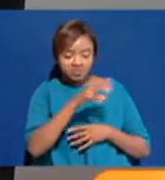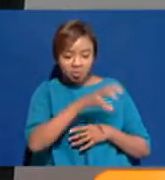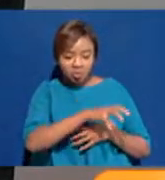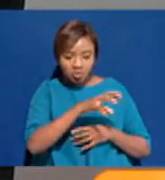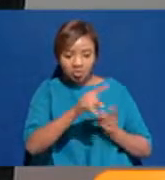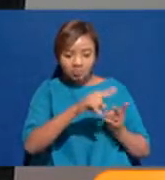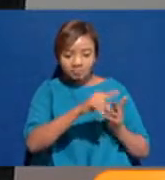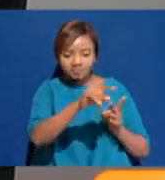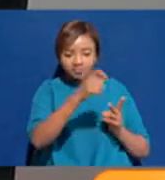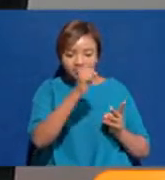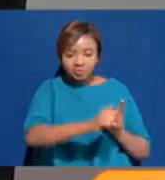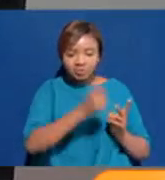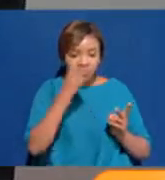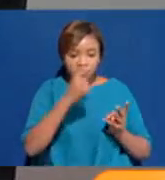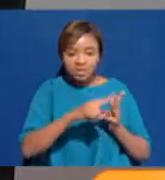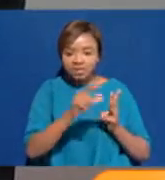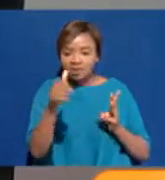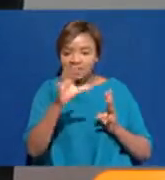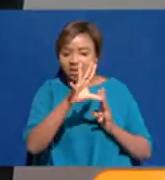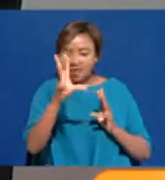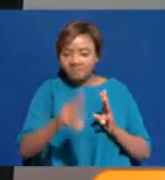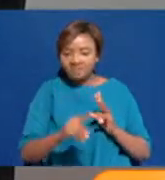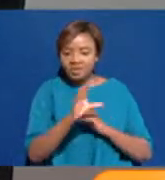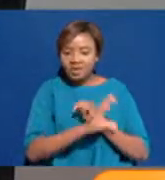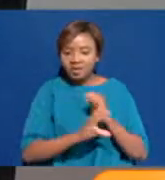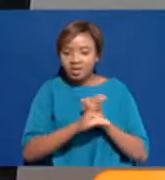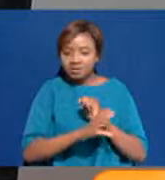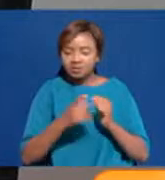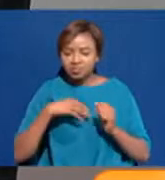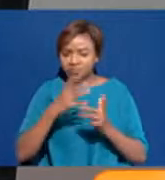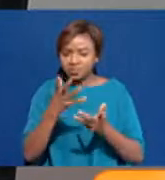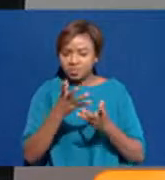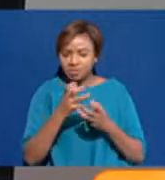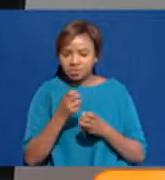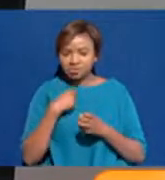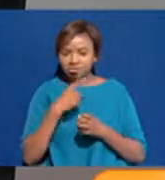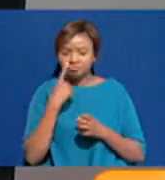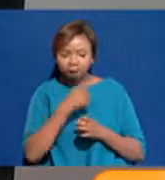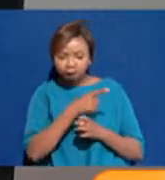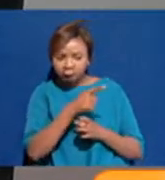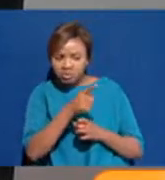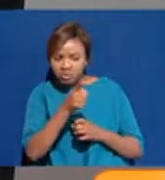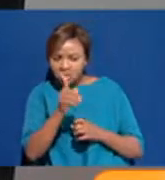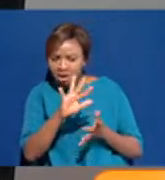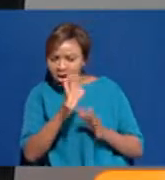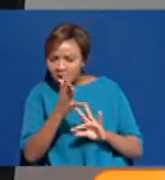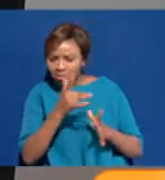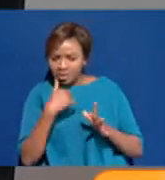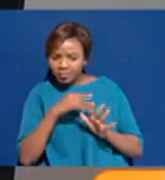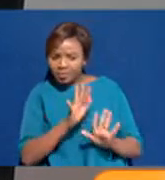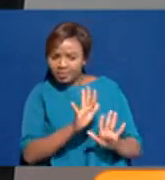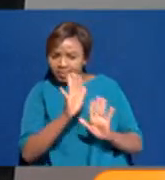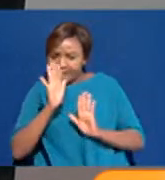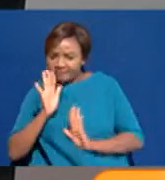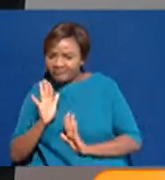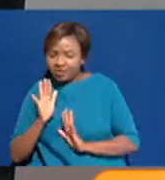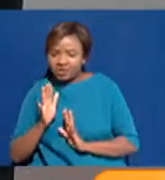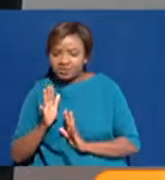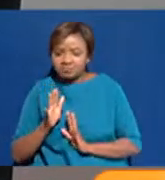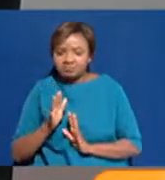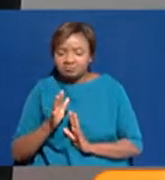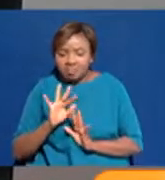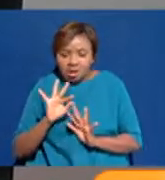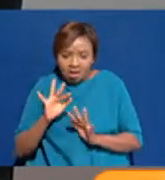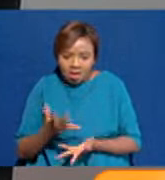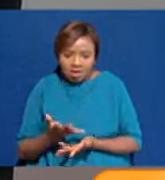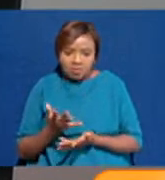other countries in Africa, that we must absolutely avoid? What kind of rhetoric will give us that kind